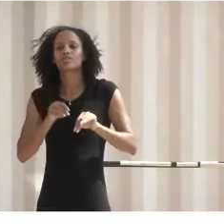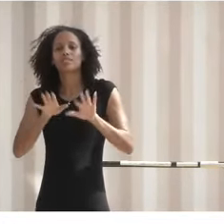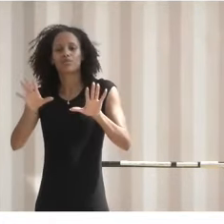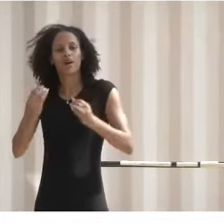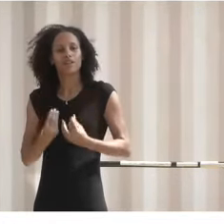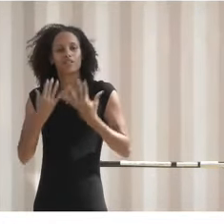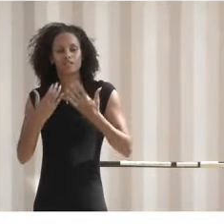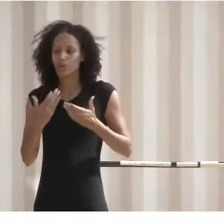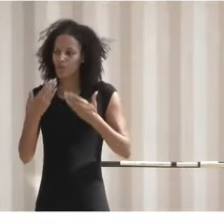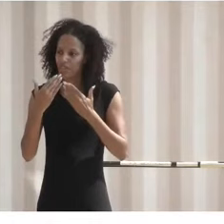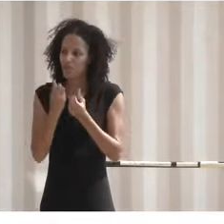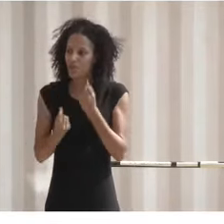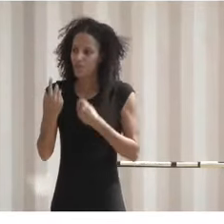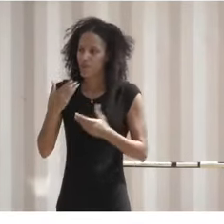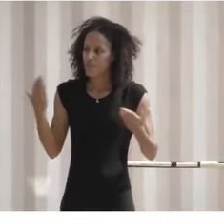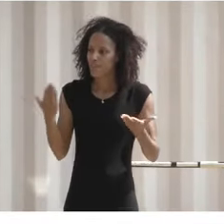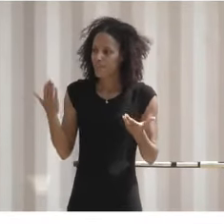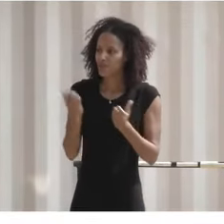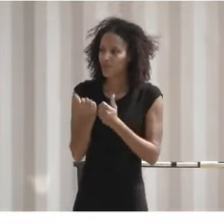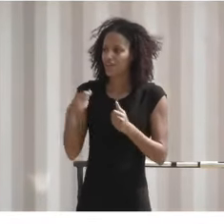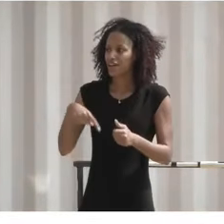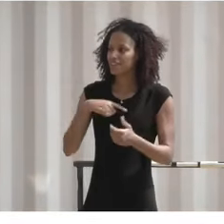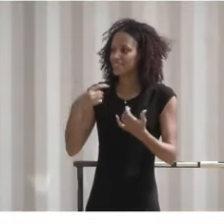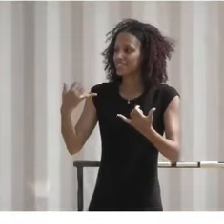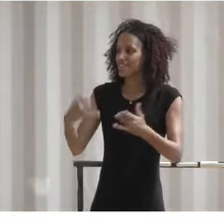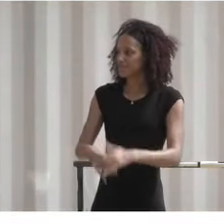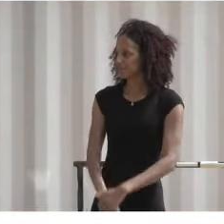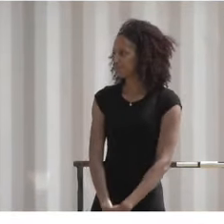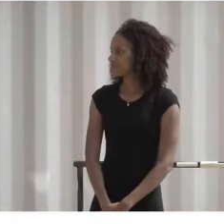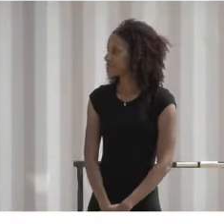thank you, everybody, for being with us today.